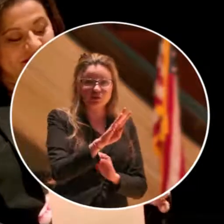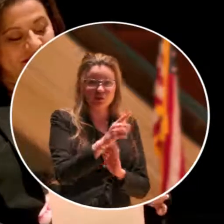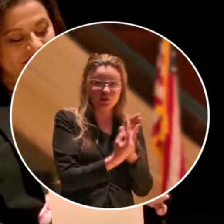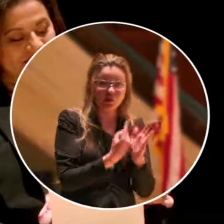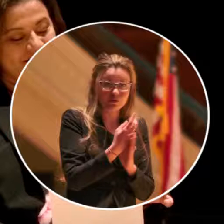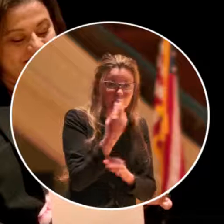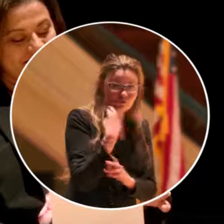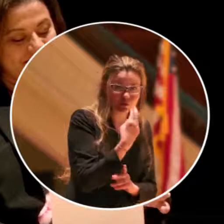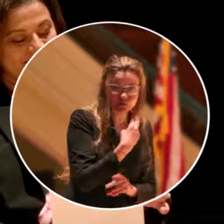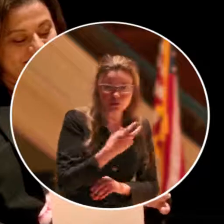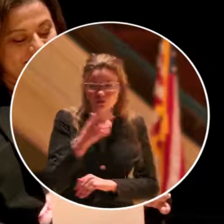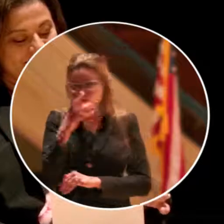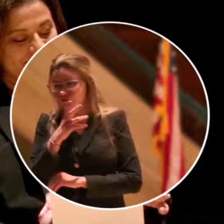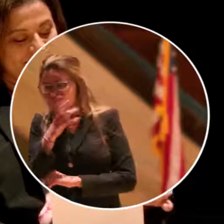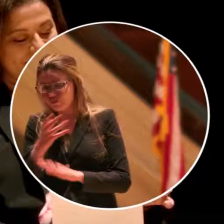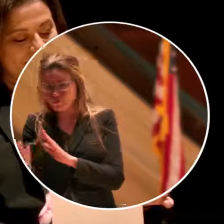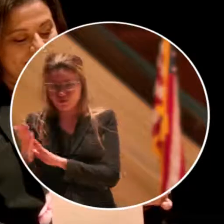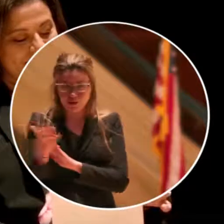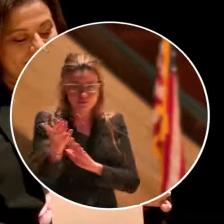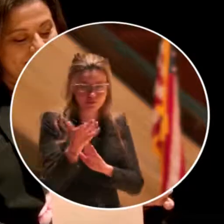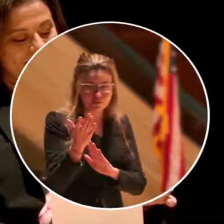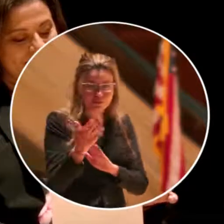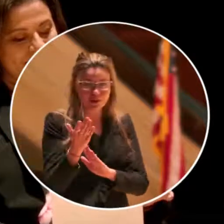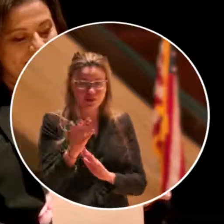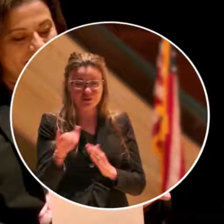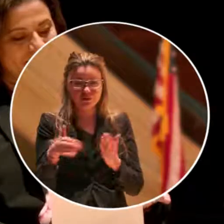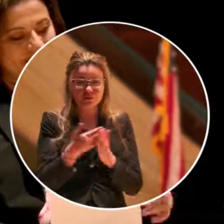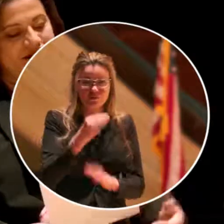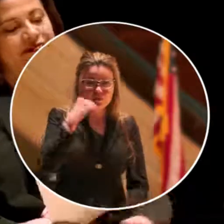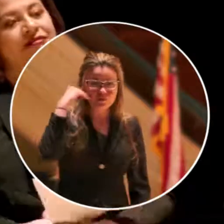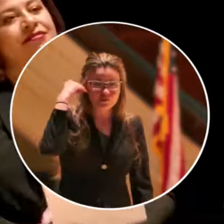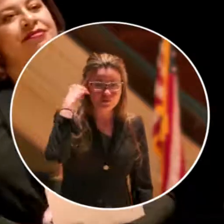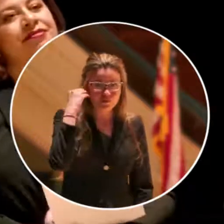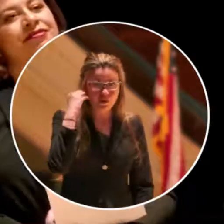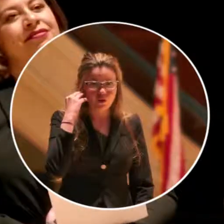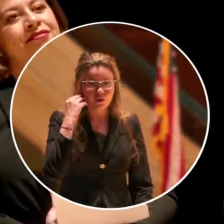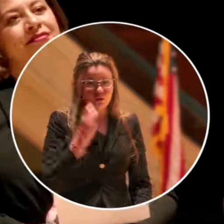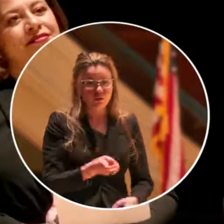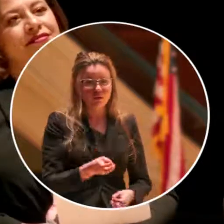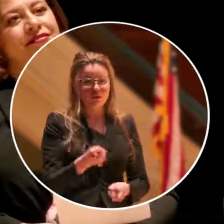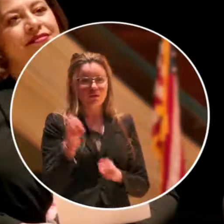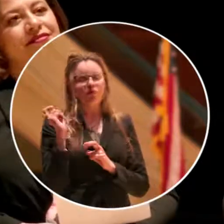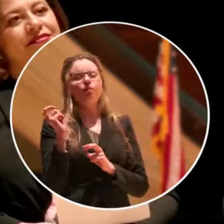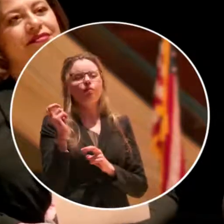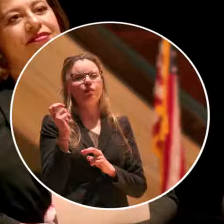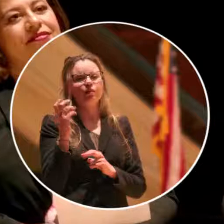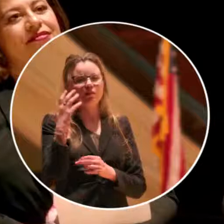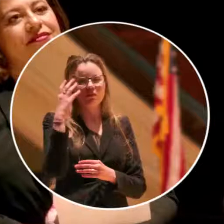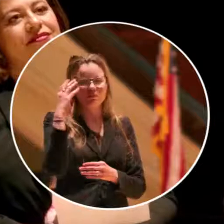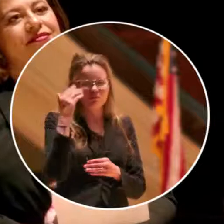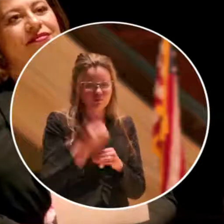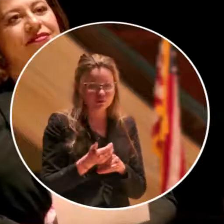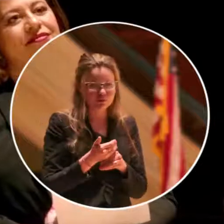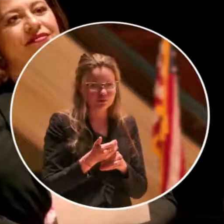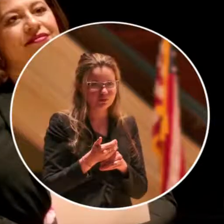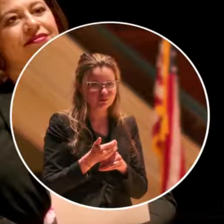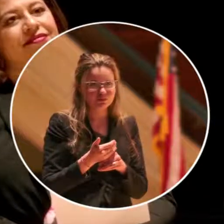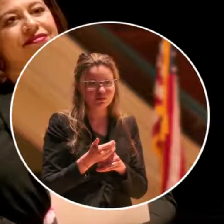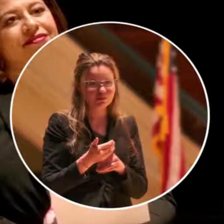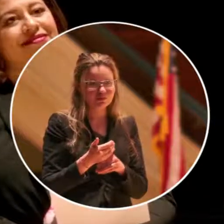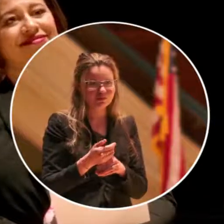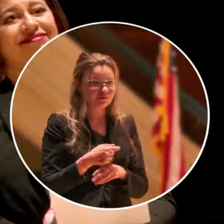hard. She'd come home, crash for a few hours, be unable to give a coherent answer